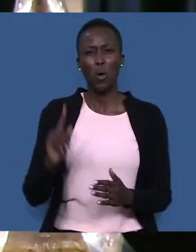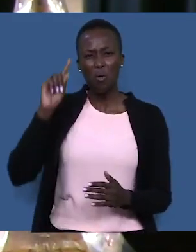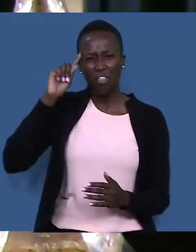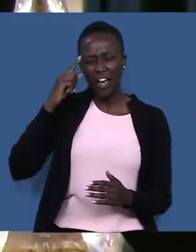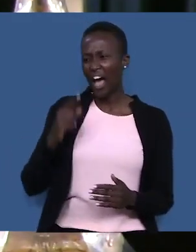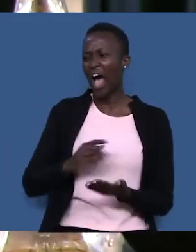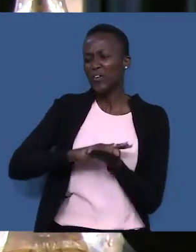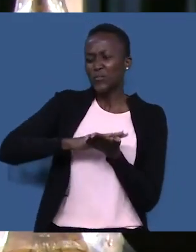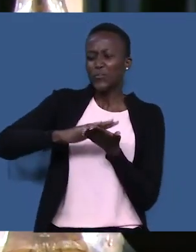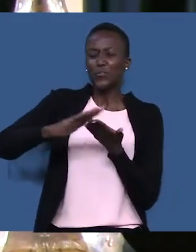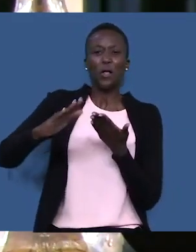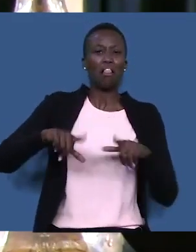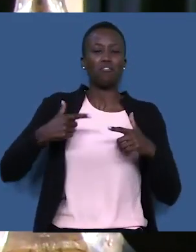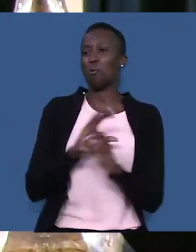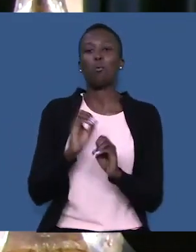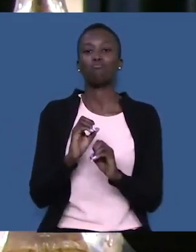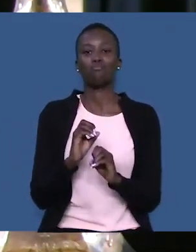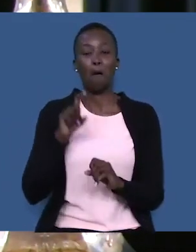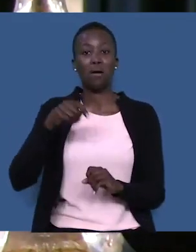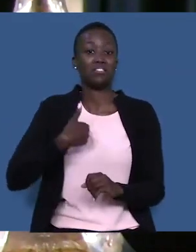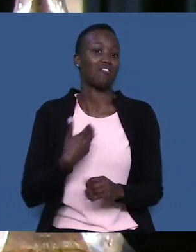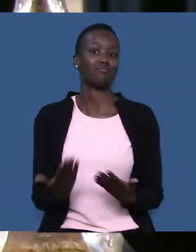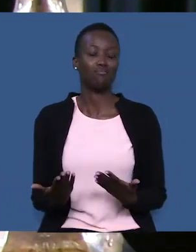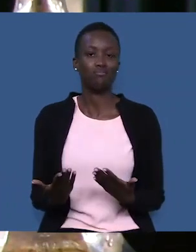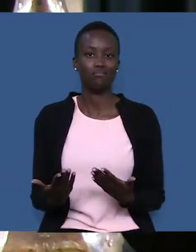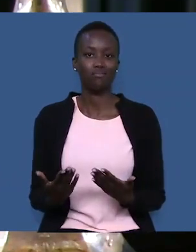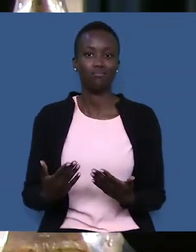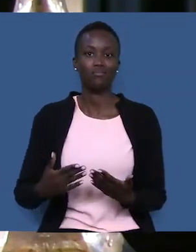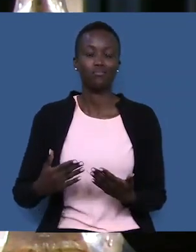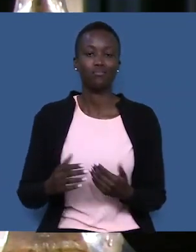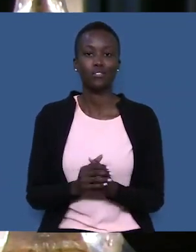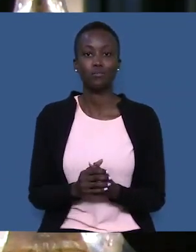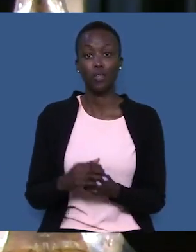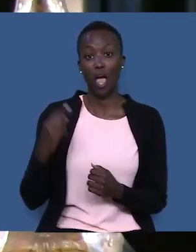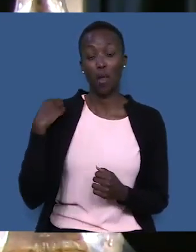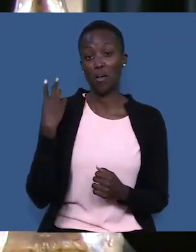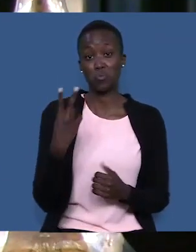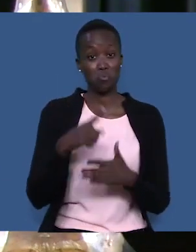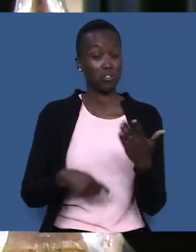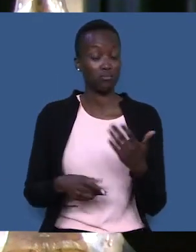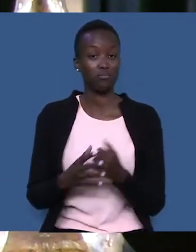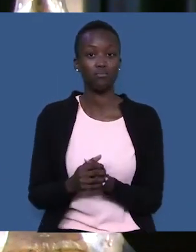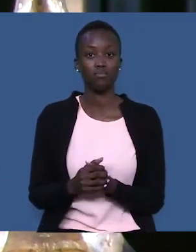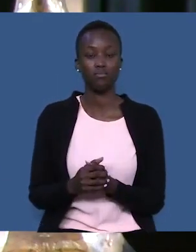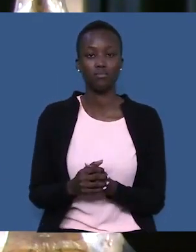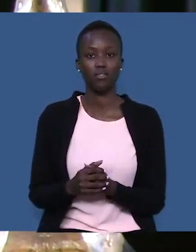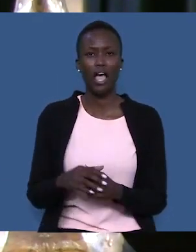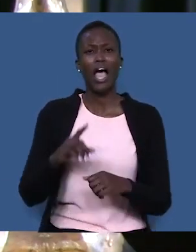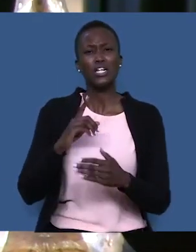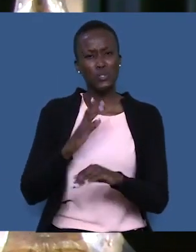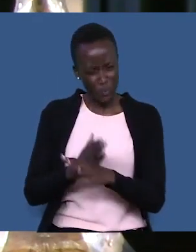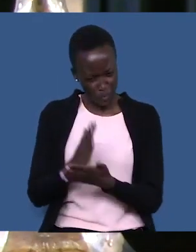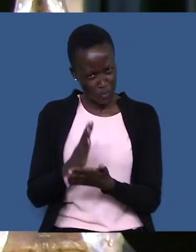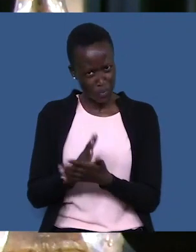a spot one day that you're not distracted. Distractions will always be there. Number two, while distractions